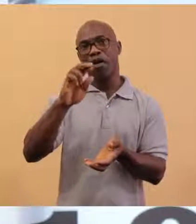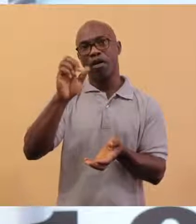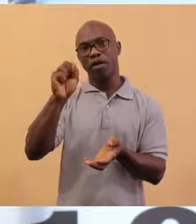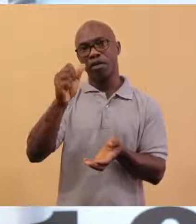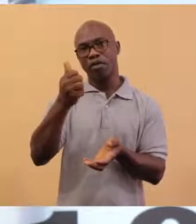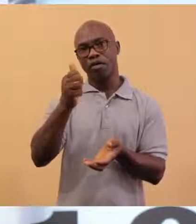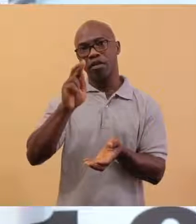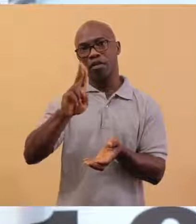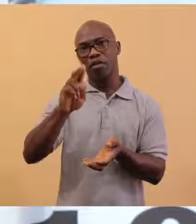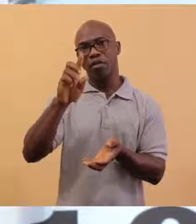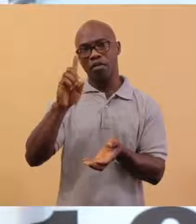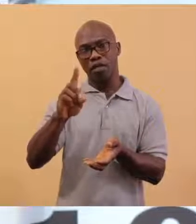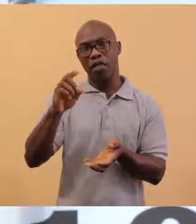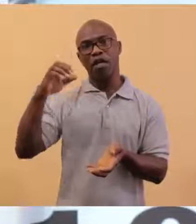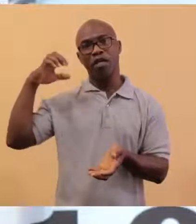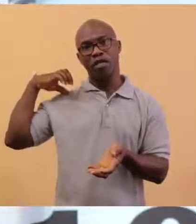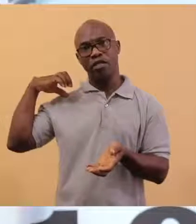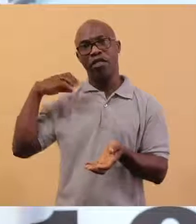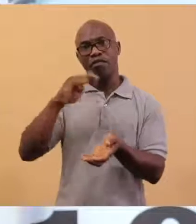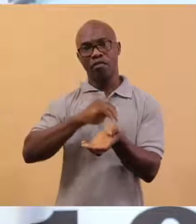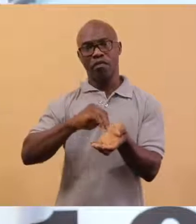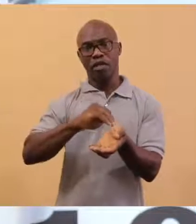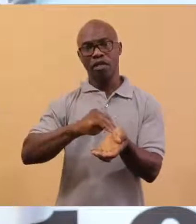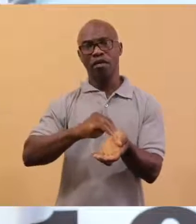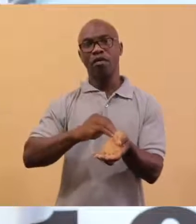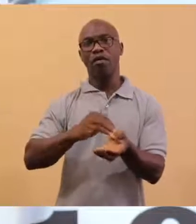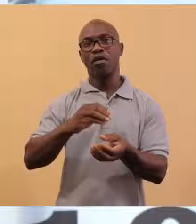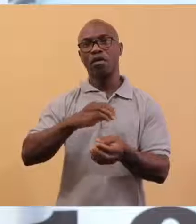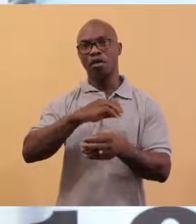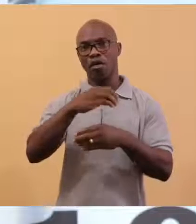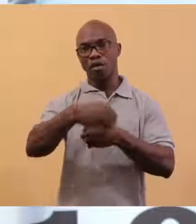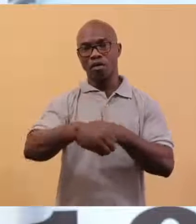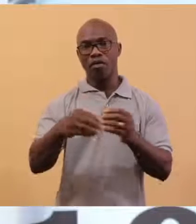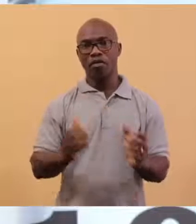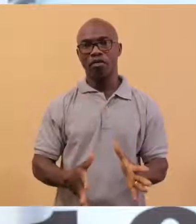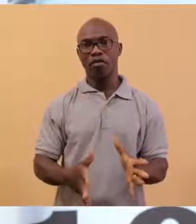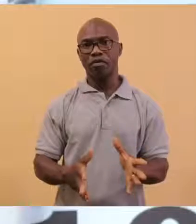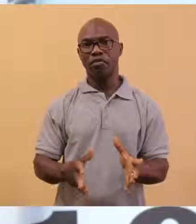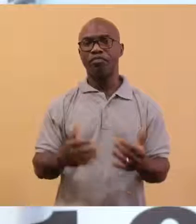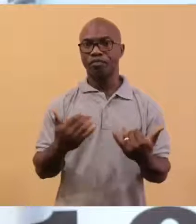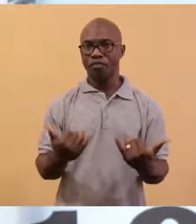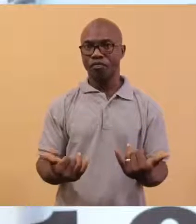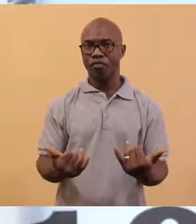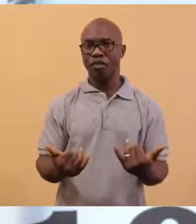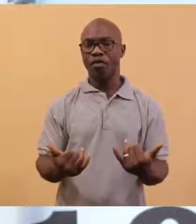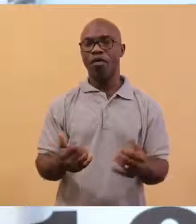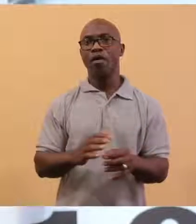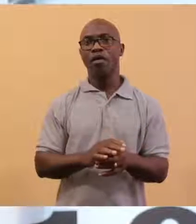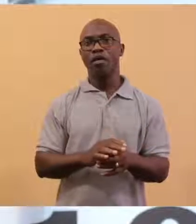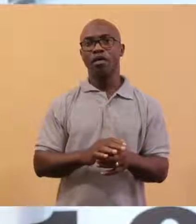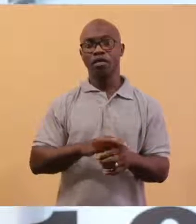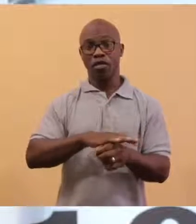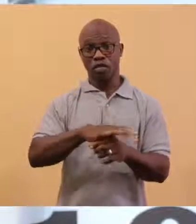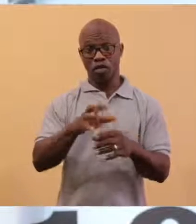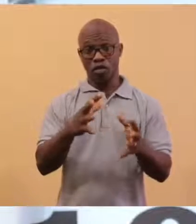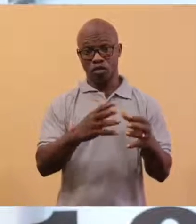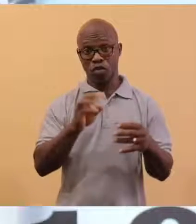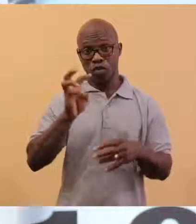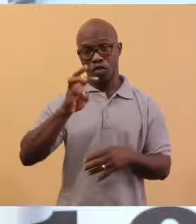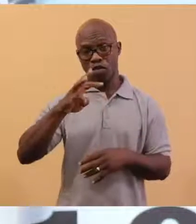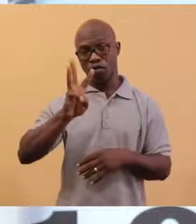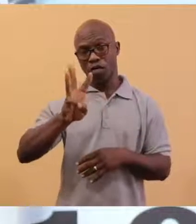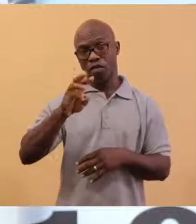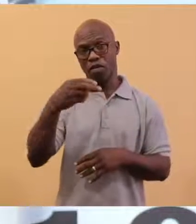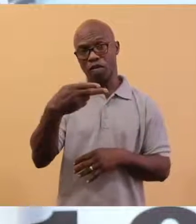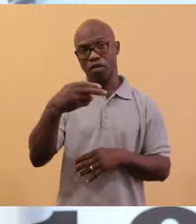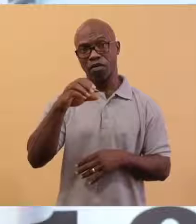COVID-19 update. Now for the global report. According to the World Health Organization, the total number